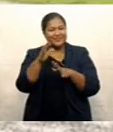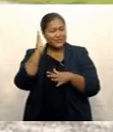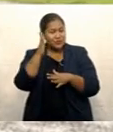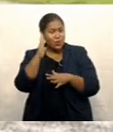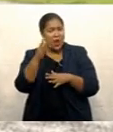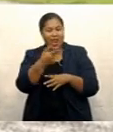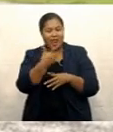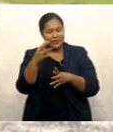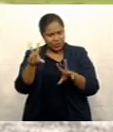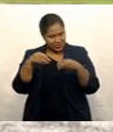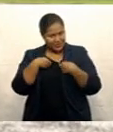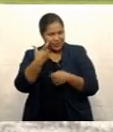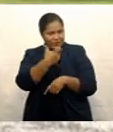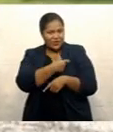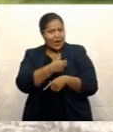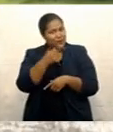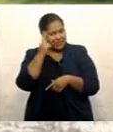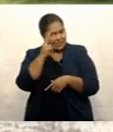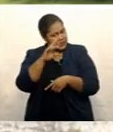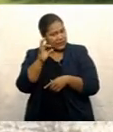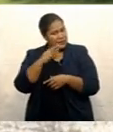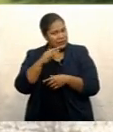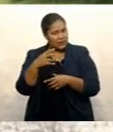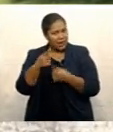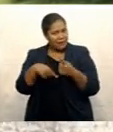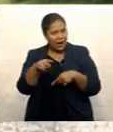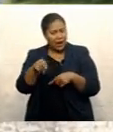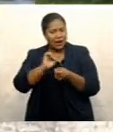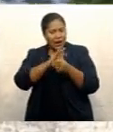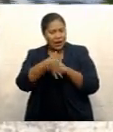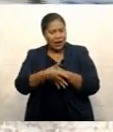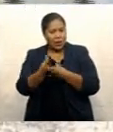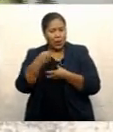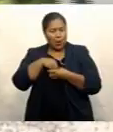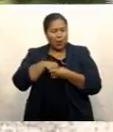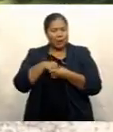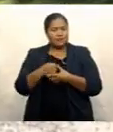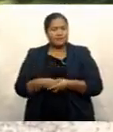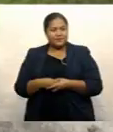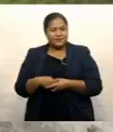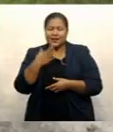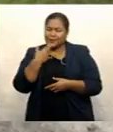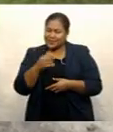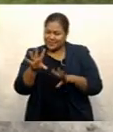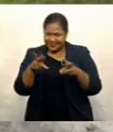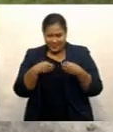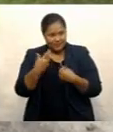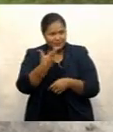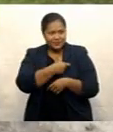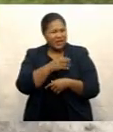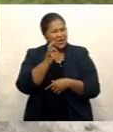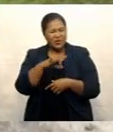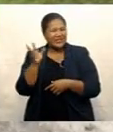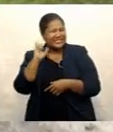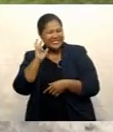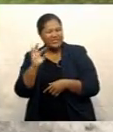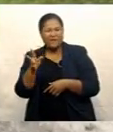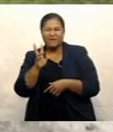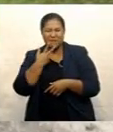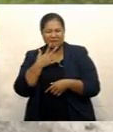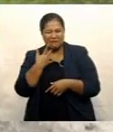with the risk of contracting COVID-19. Just tell the partner, please come, take the jab. Don't listen to all those false